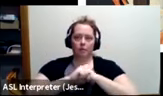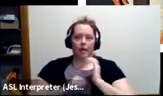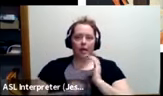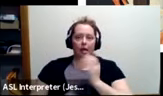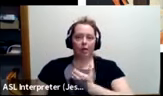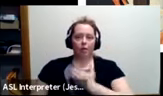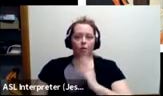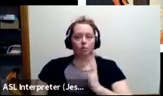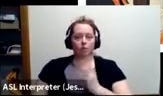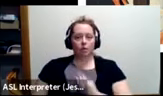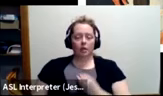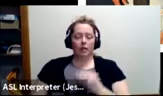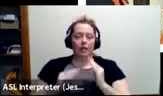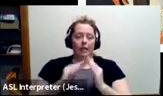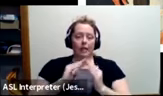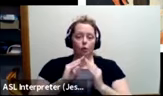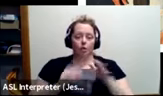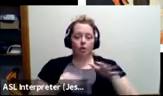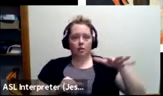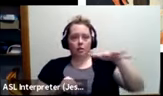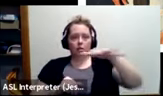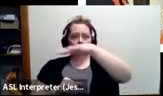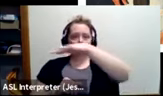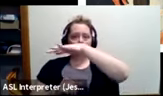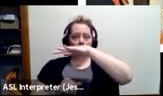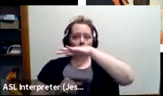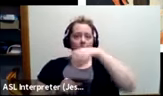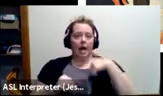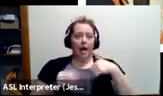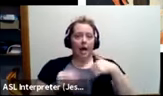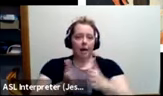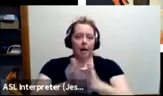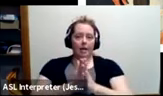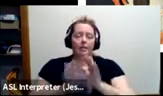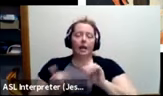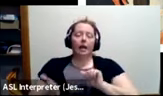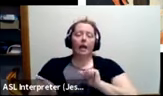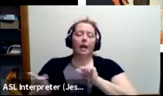today, if you can, to pour into their cups.